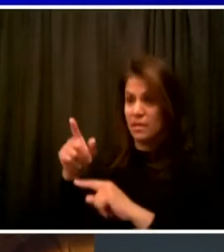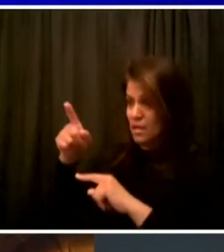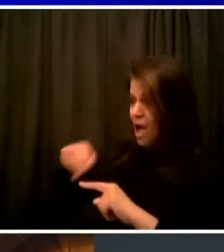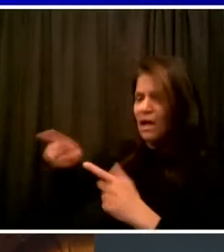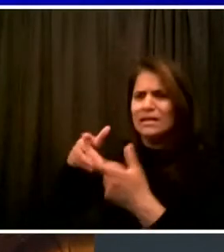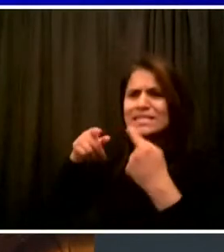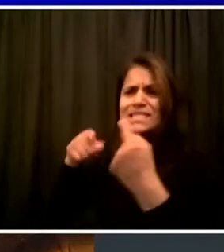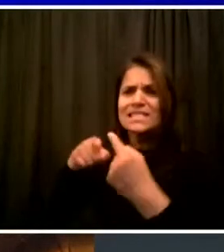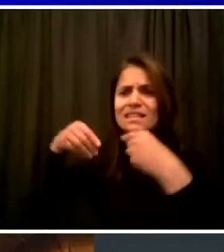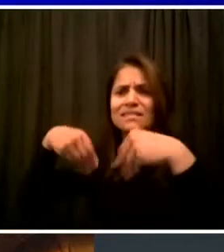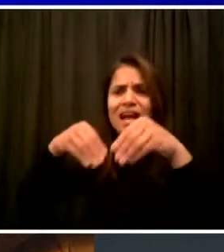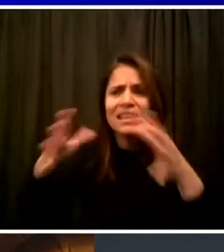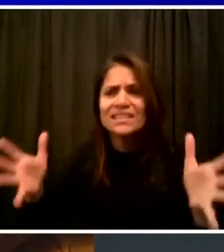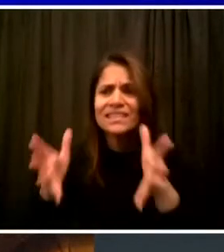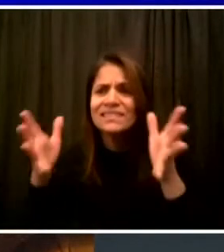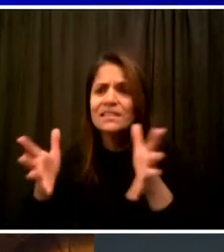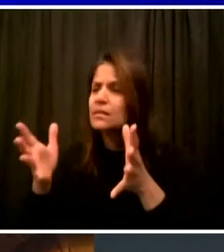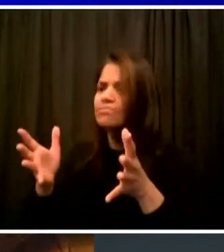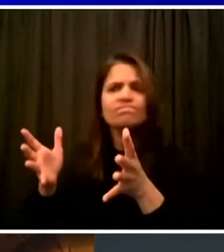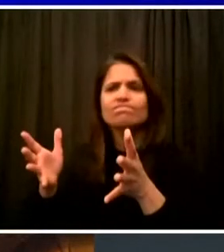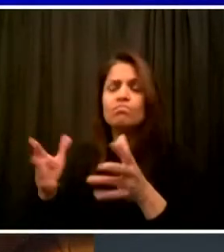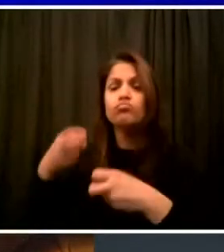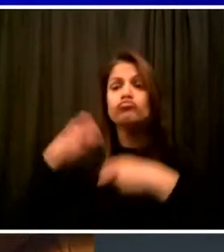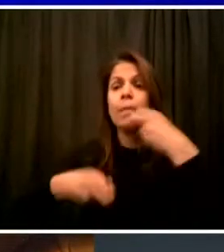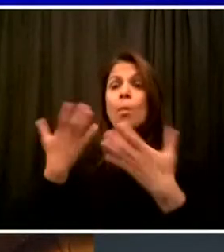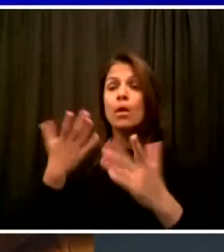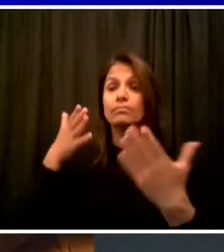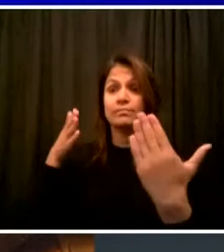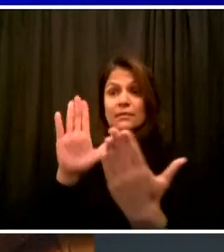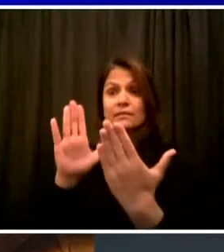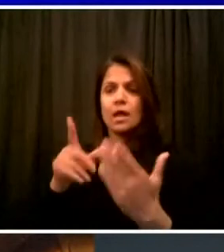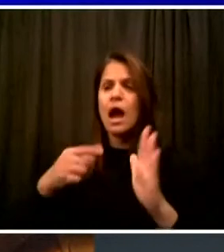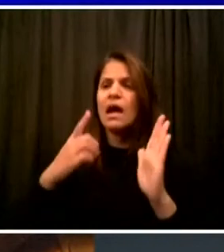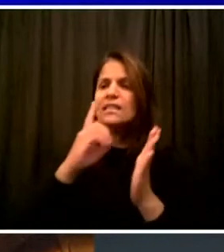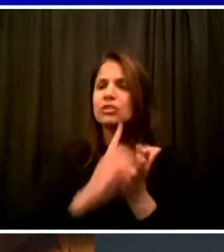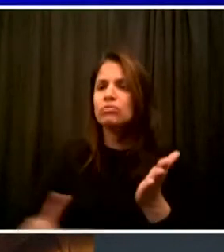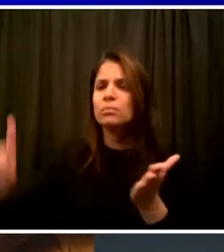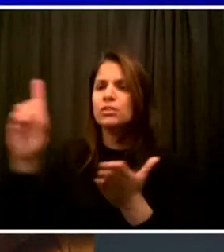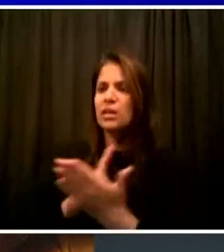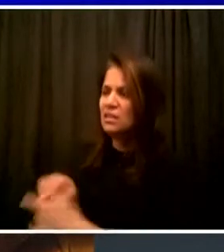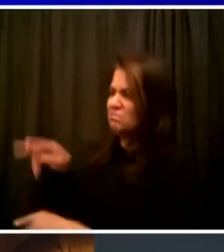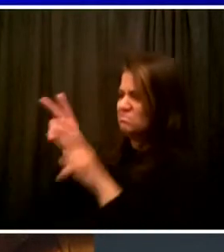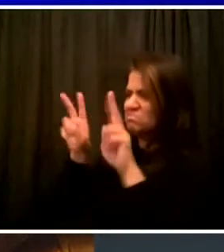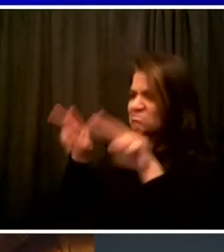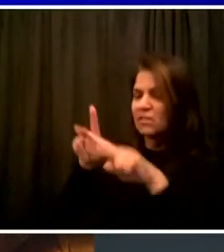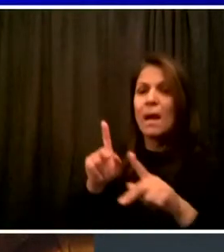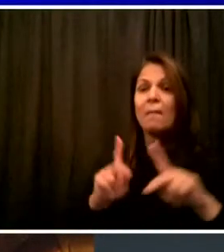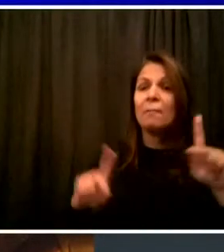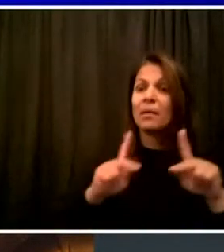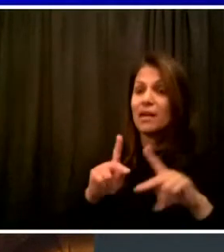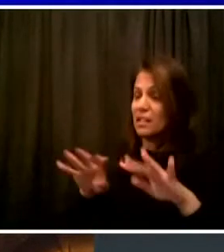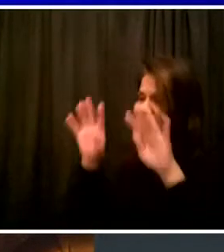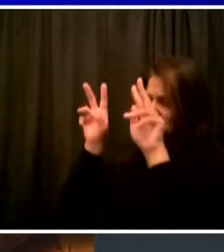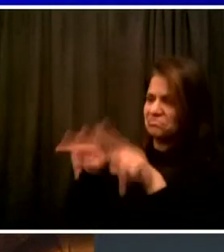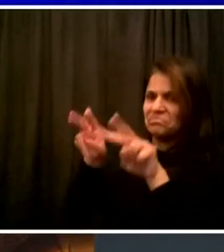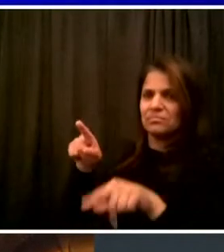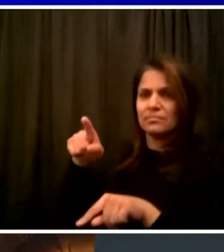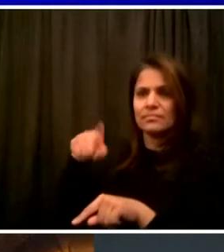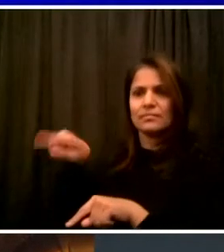call 311. We need to know when anyone has been the victim of a bias crime. If it's obviously something violent and immediate, call